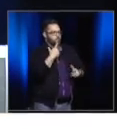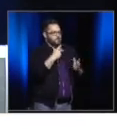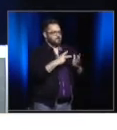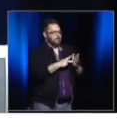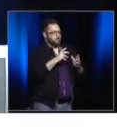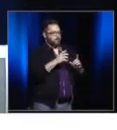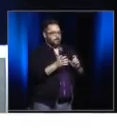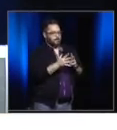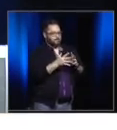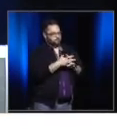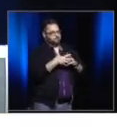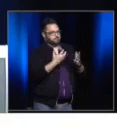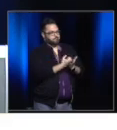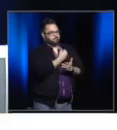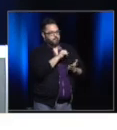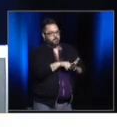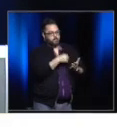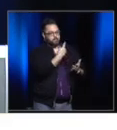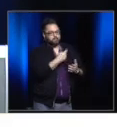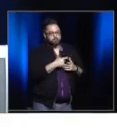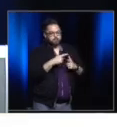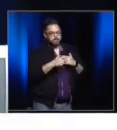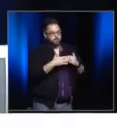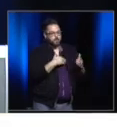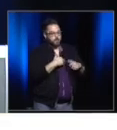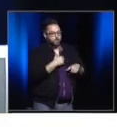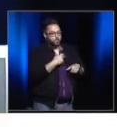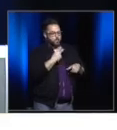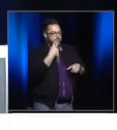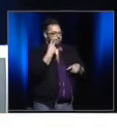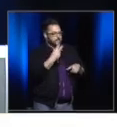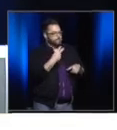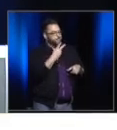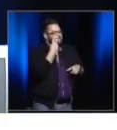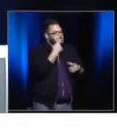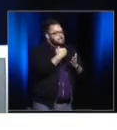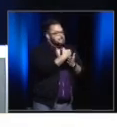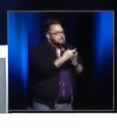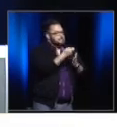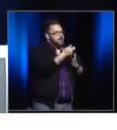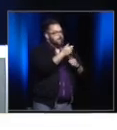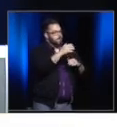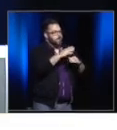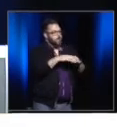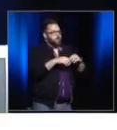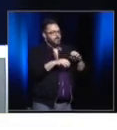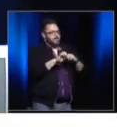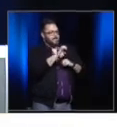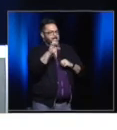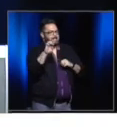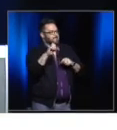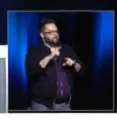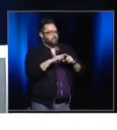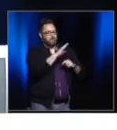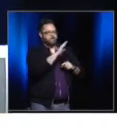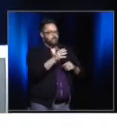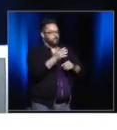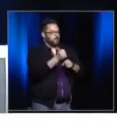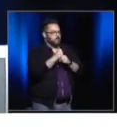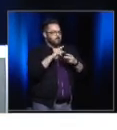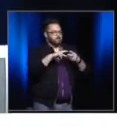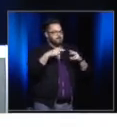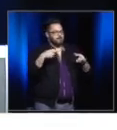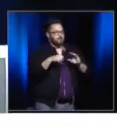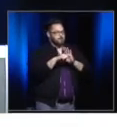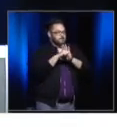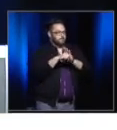Despite numerous reports of Cephalorhynchus along the east coast, No genetic samples have been taken until